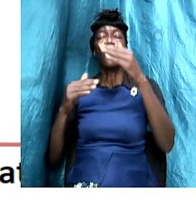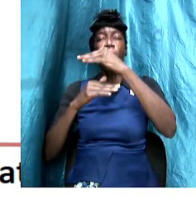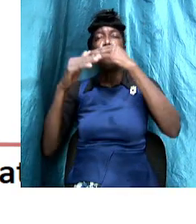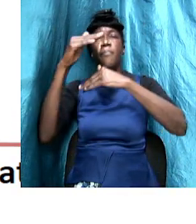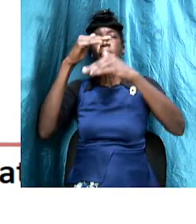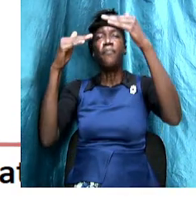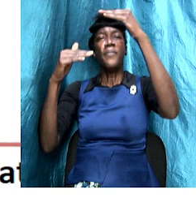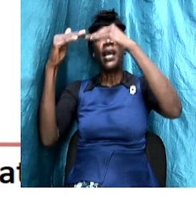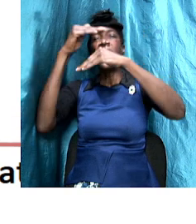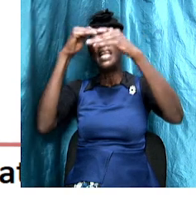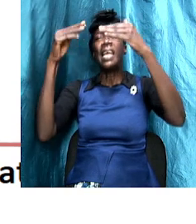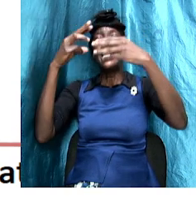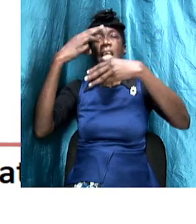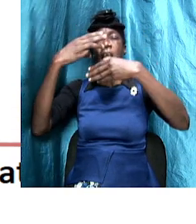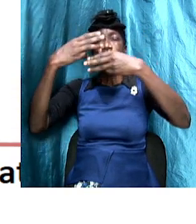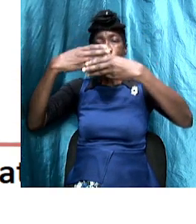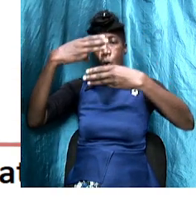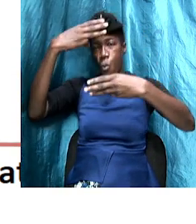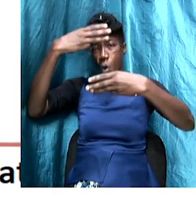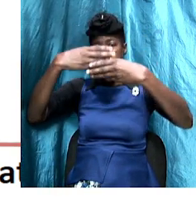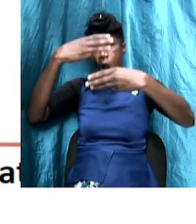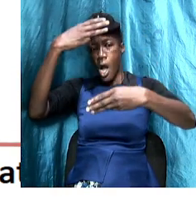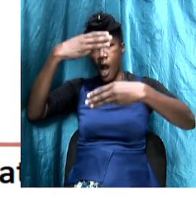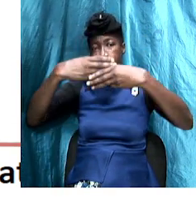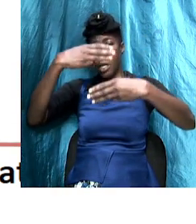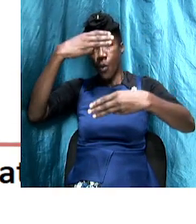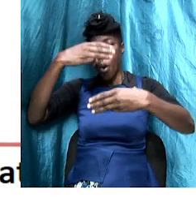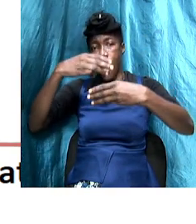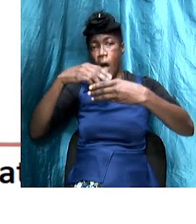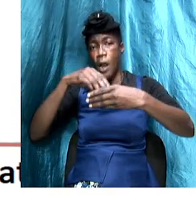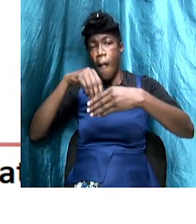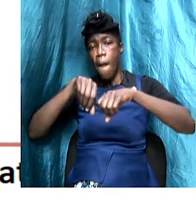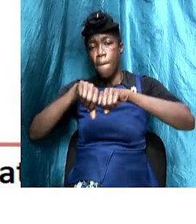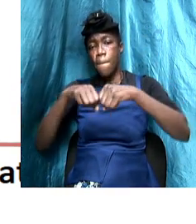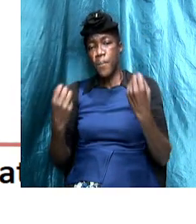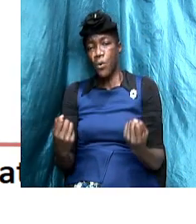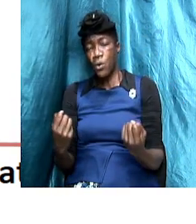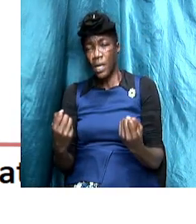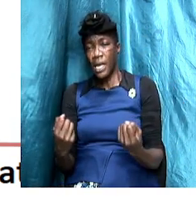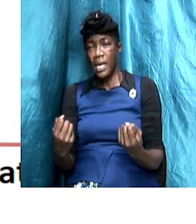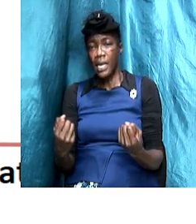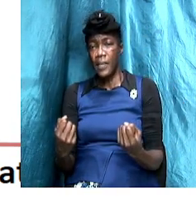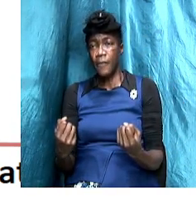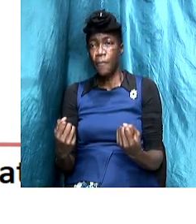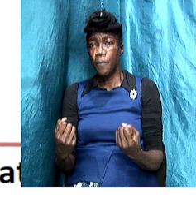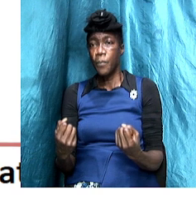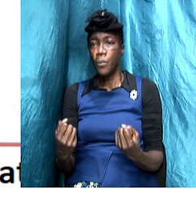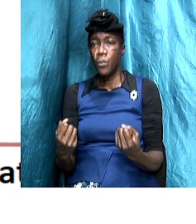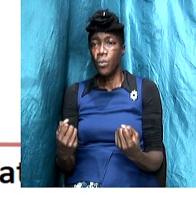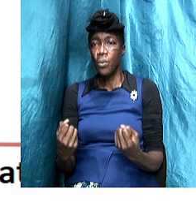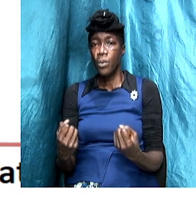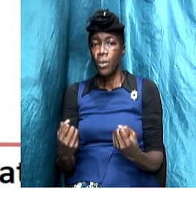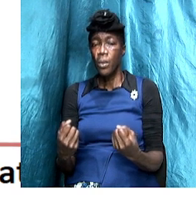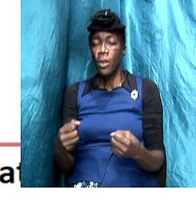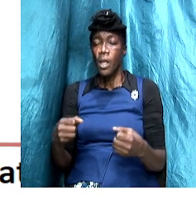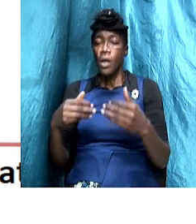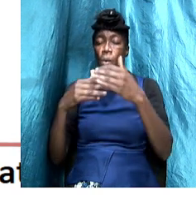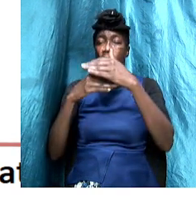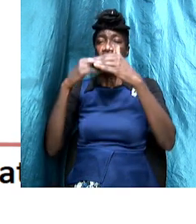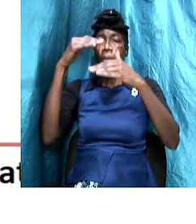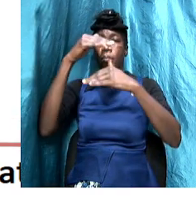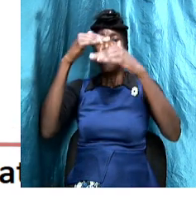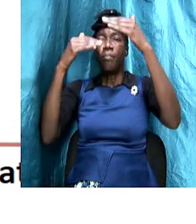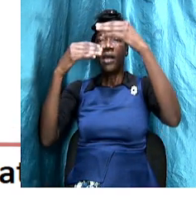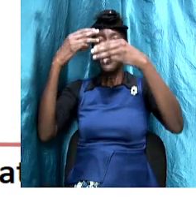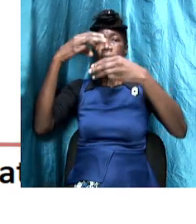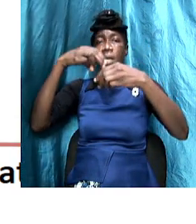in the wall. We realize that the wall has been broken down. And like Nehemiah, we are broken in our hearts and we want to rebuild the wall.